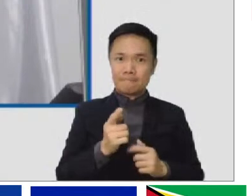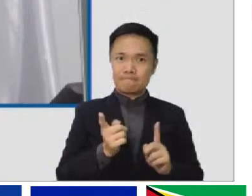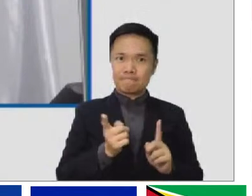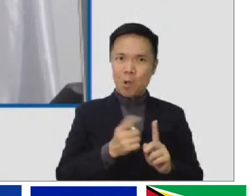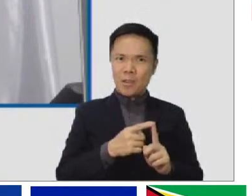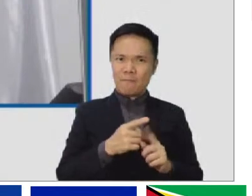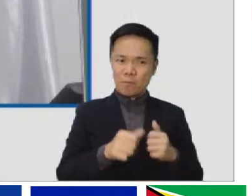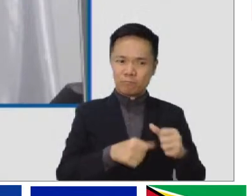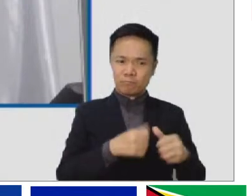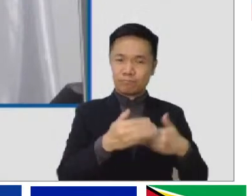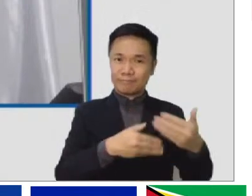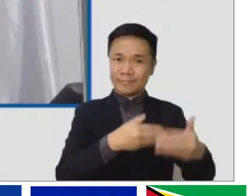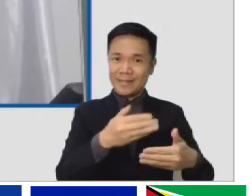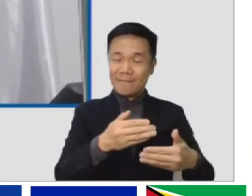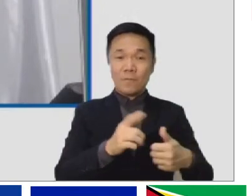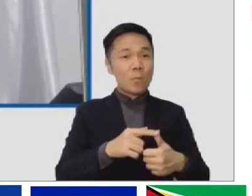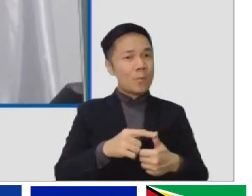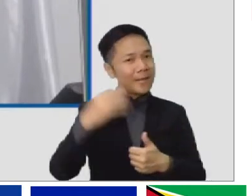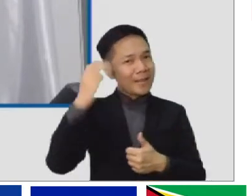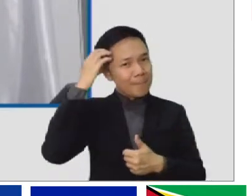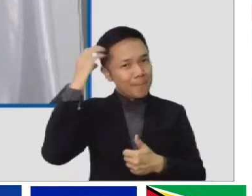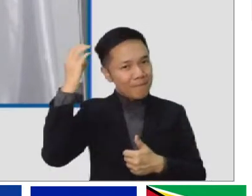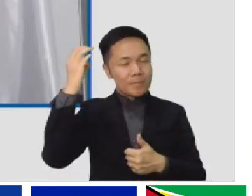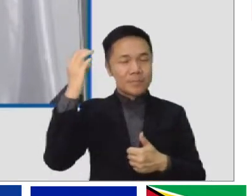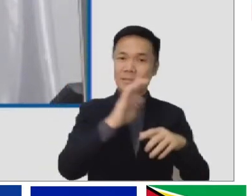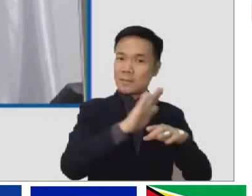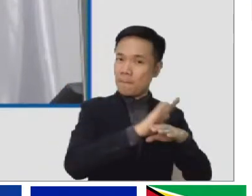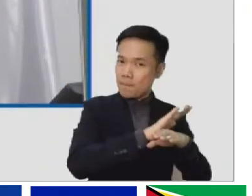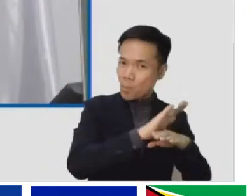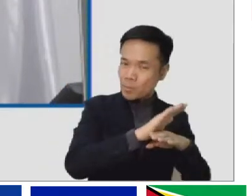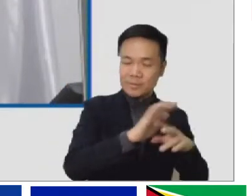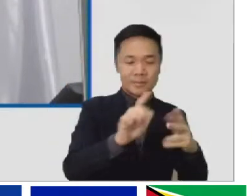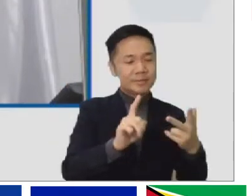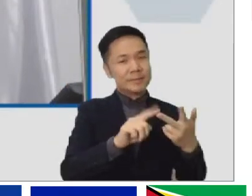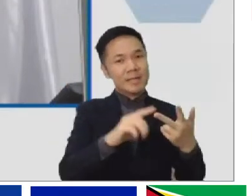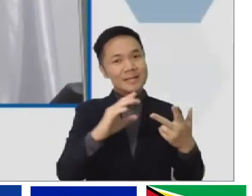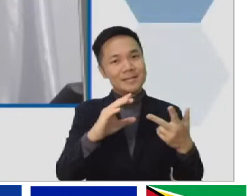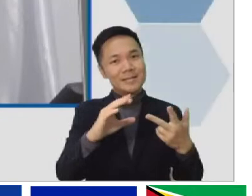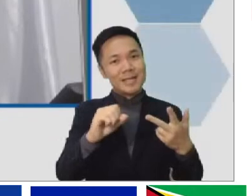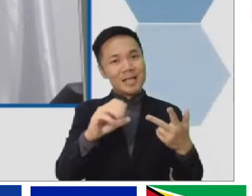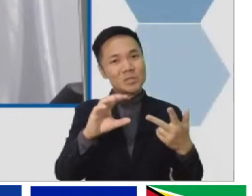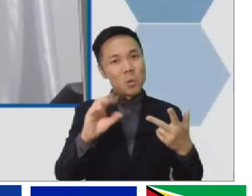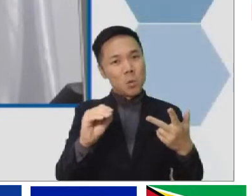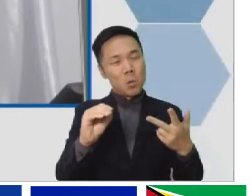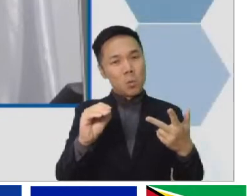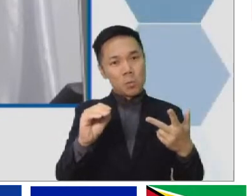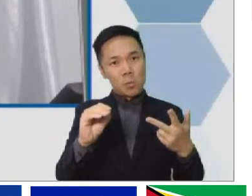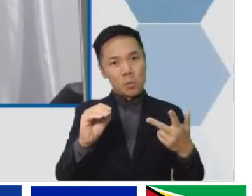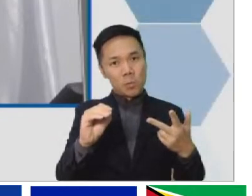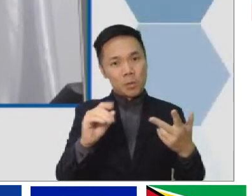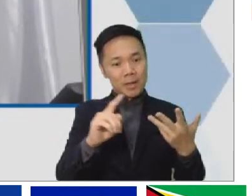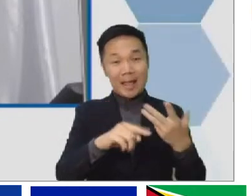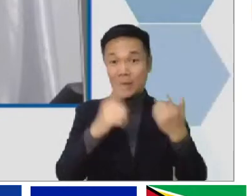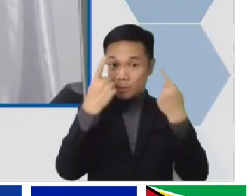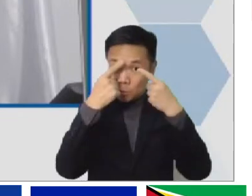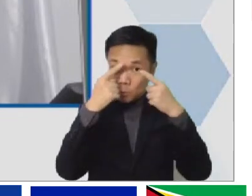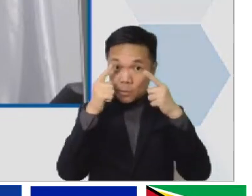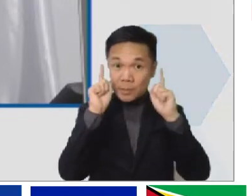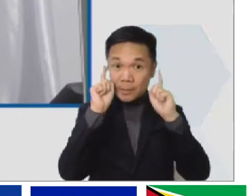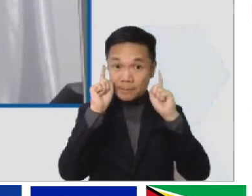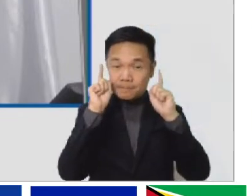sectors, private sectors, civil society organizations, and the academia,